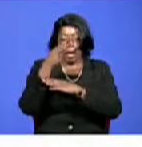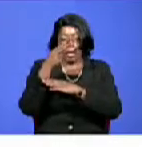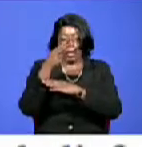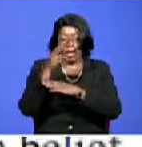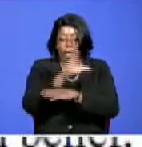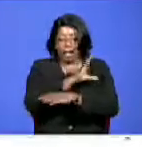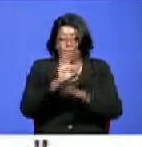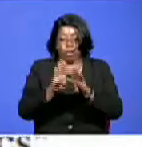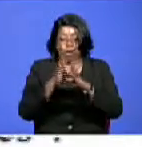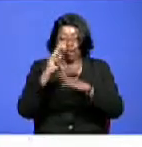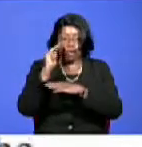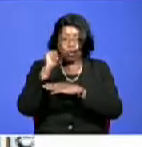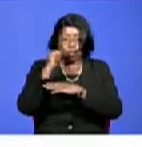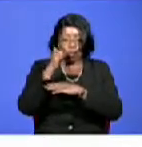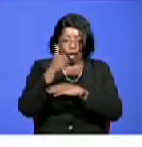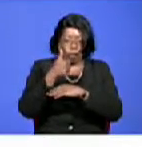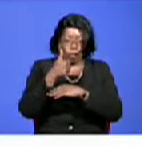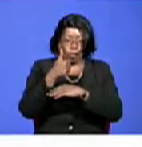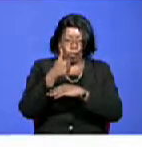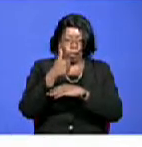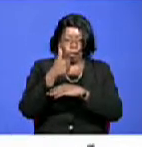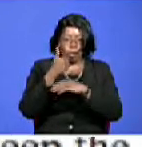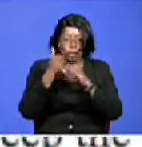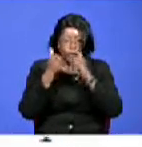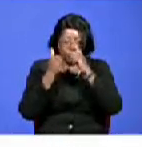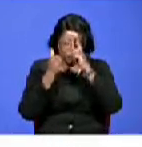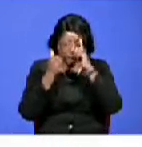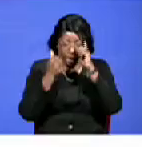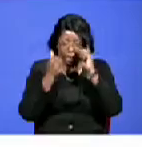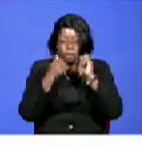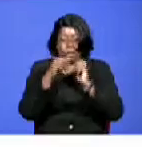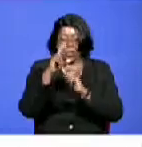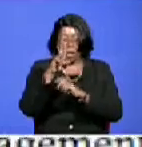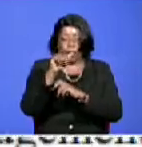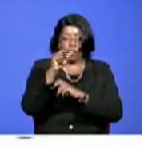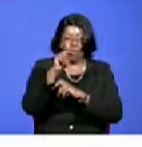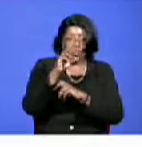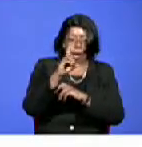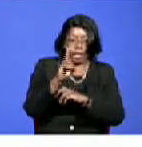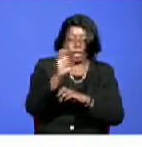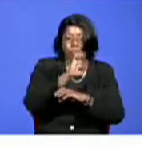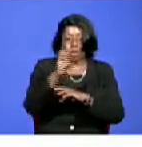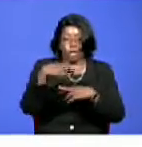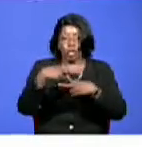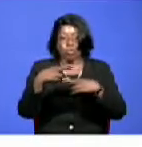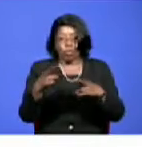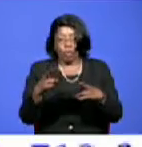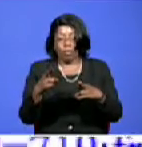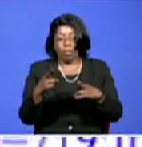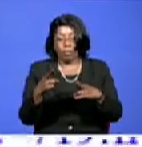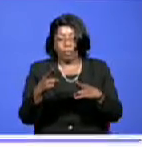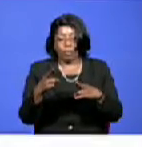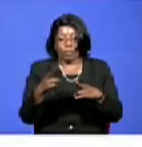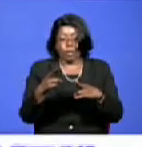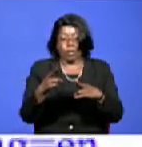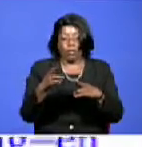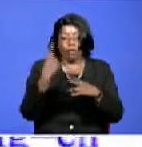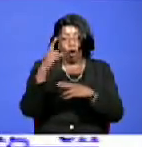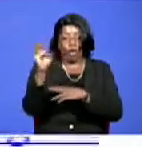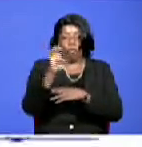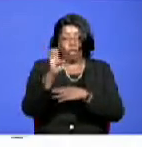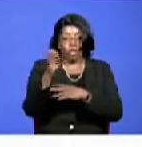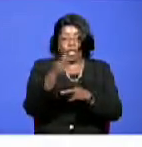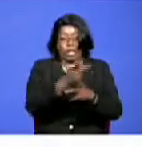reopen tomorrow, Monday, September 9th. And the Rand Memorial Hospital emergency room remains available to urgent care